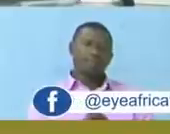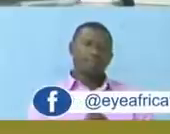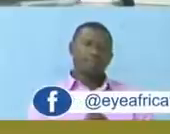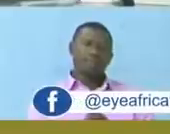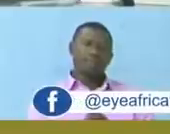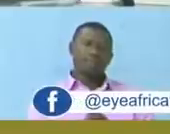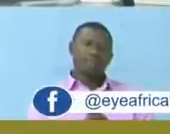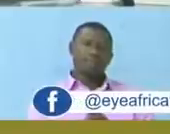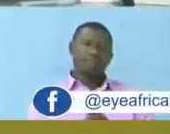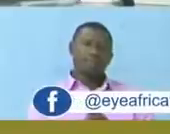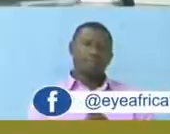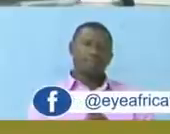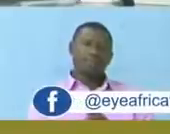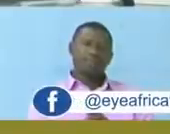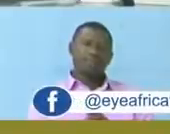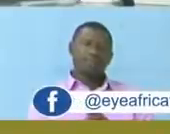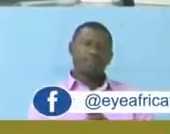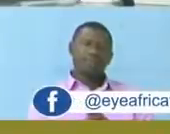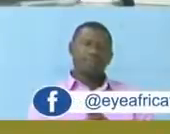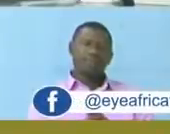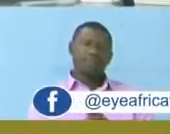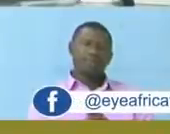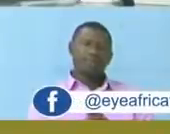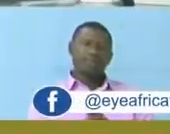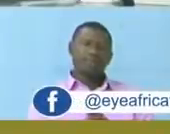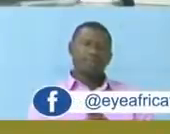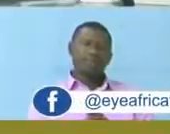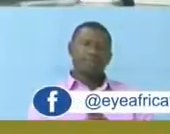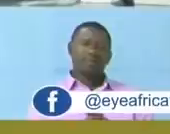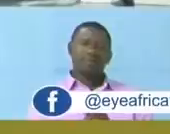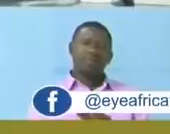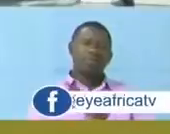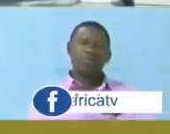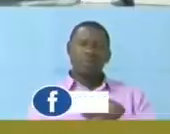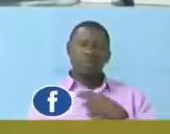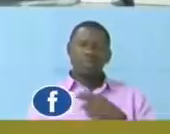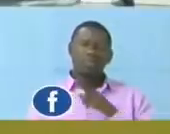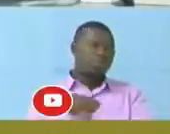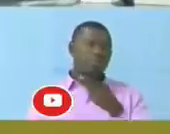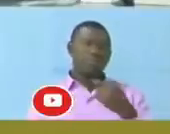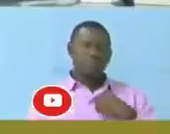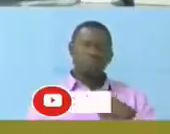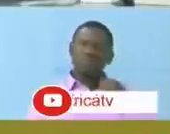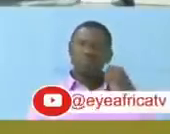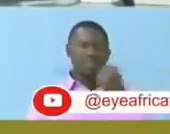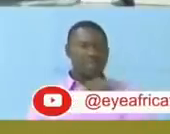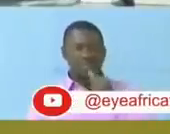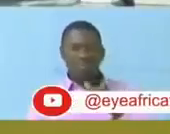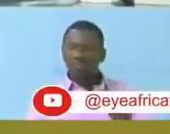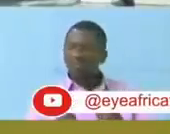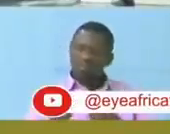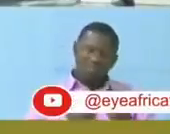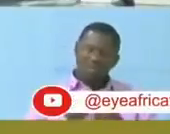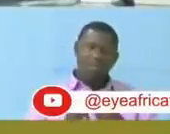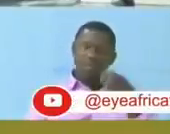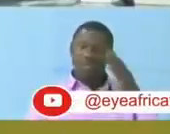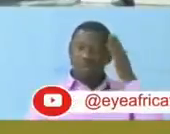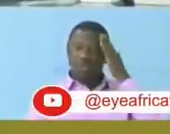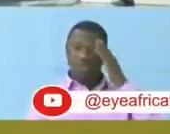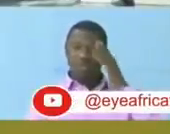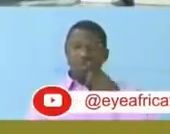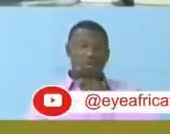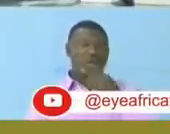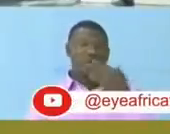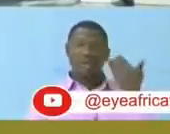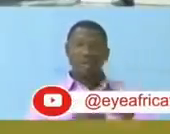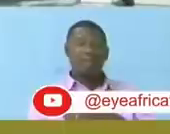toro ko lo ni bla tan mo la ko lo. It was certain to me that they will not win that war. That wa kweta male ko lo